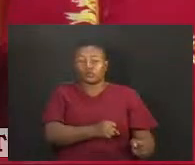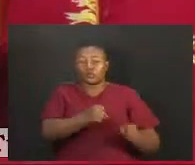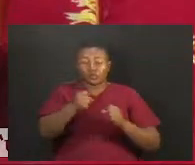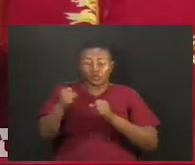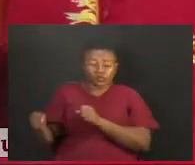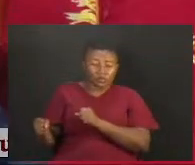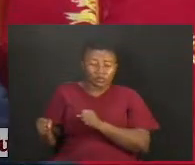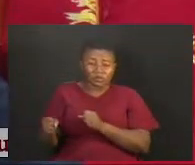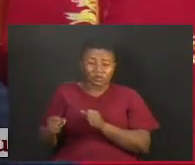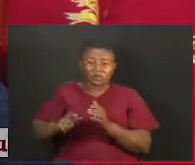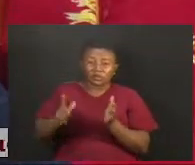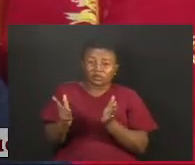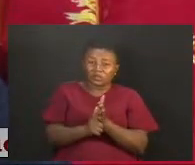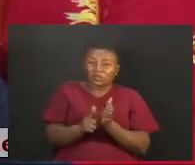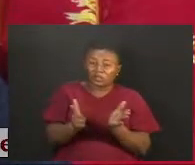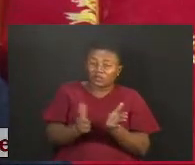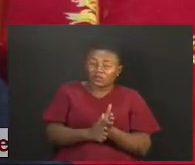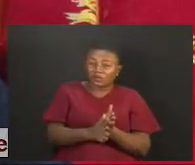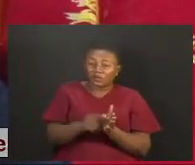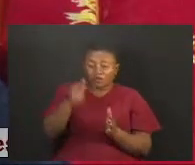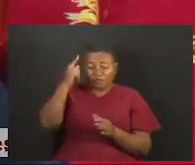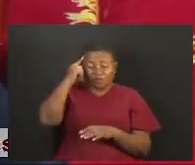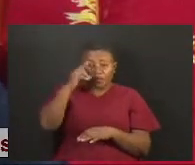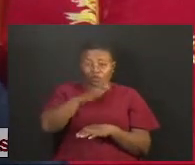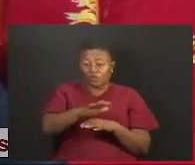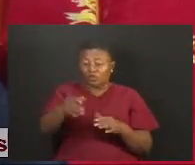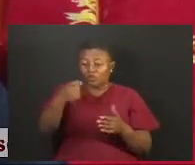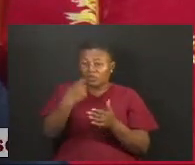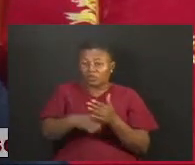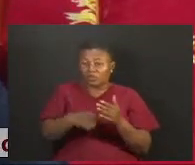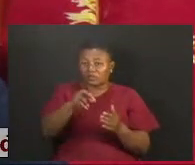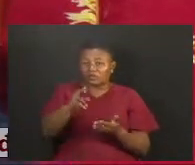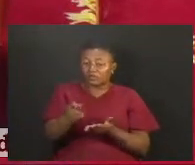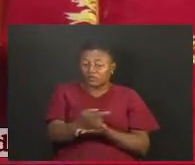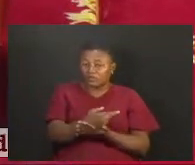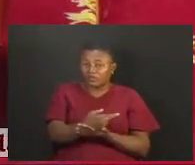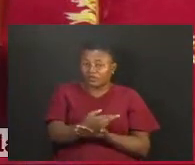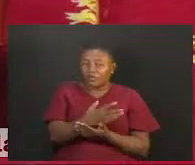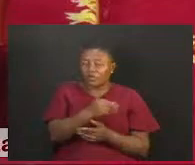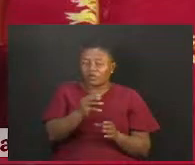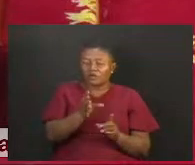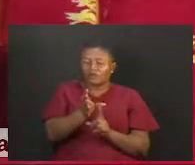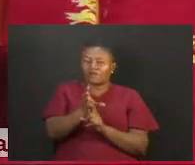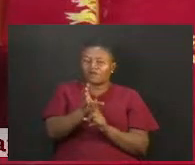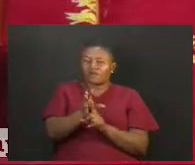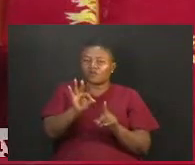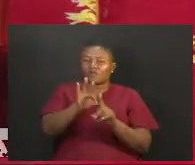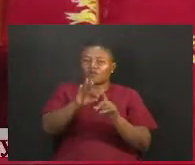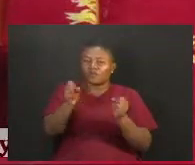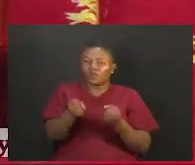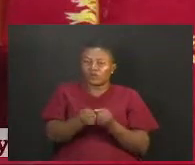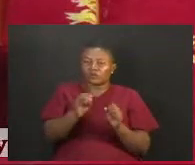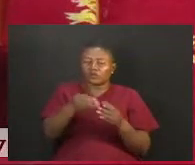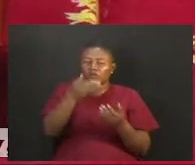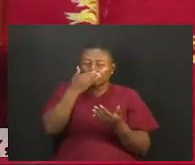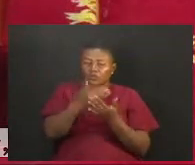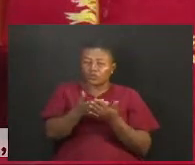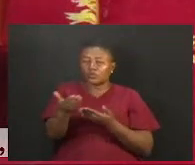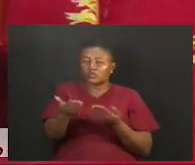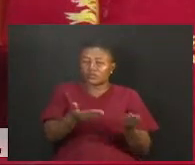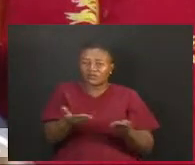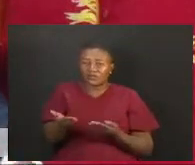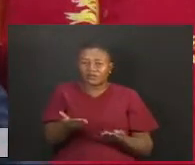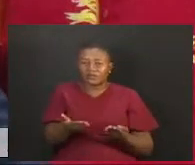regime for non-tax revenue and enforce the framework to improve service delivery. This will be